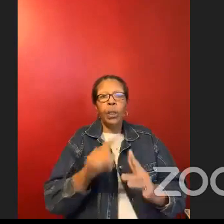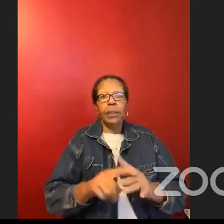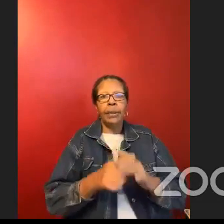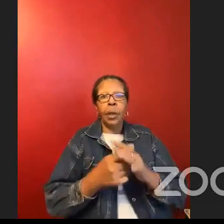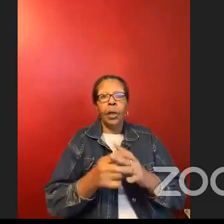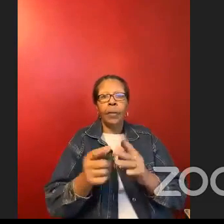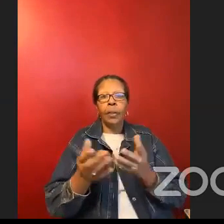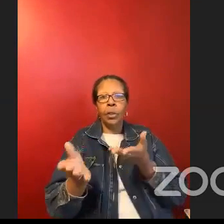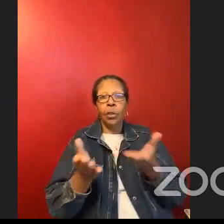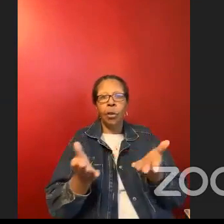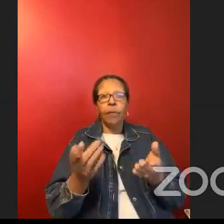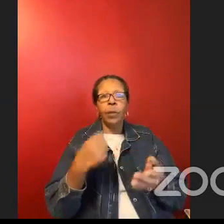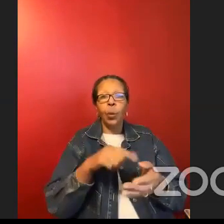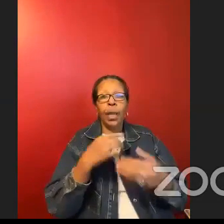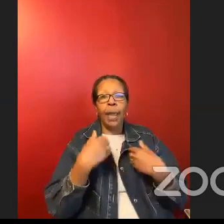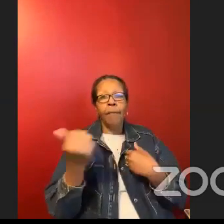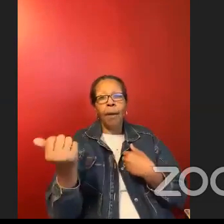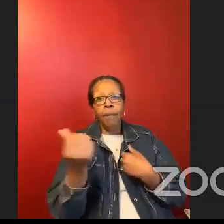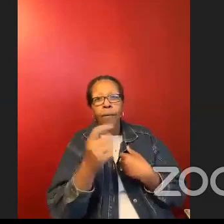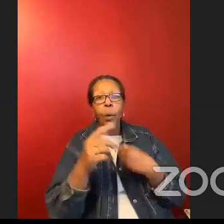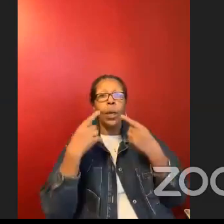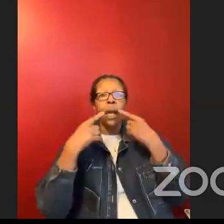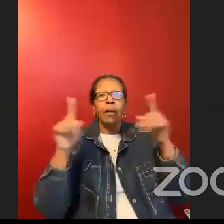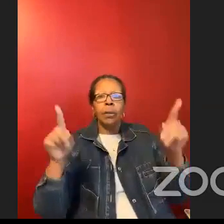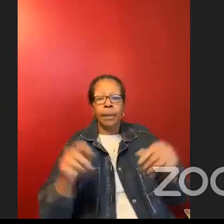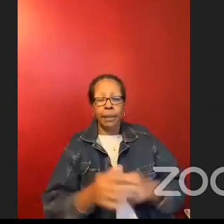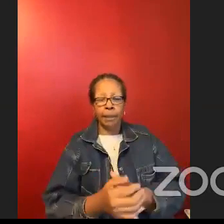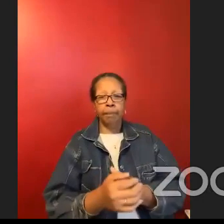we have a few announcements to be lifted up.